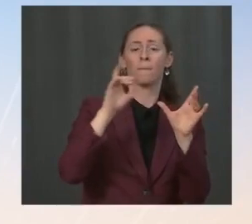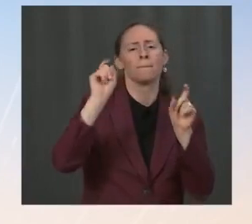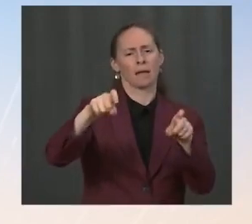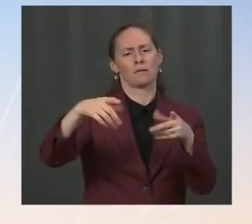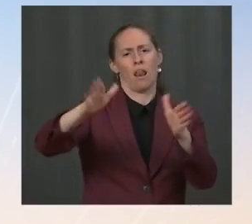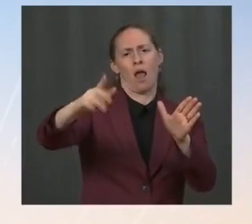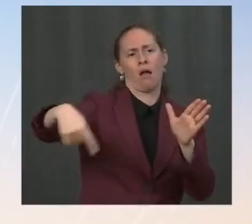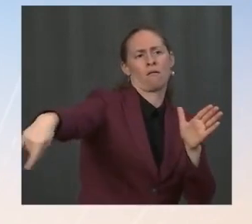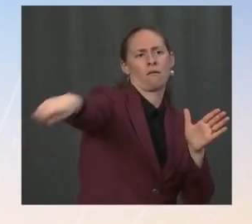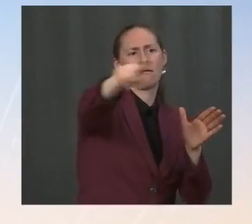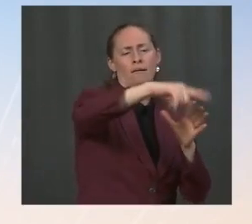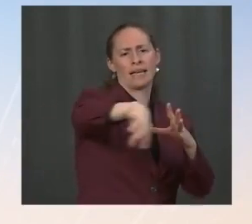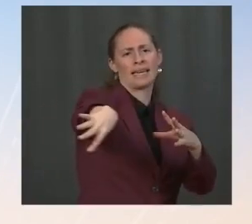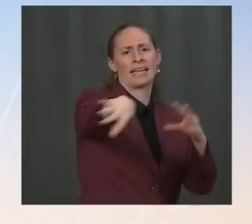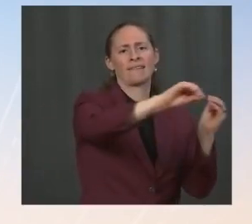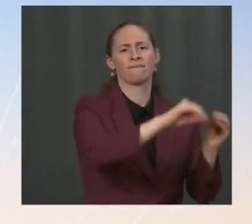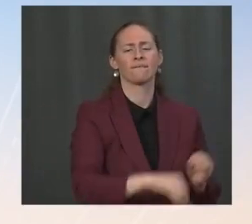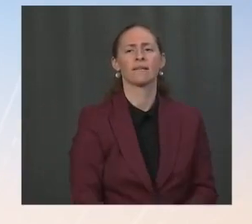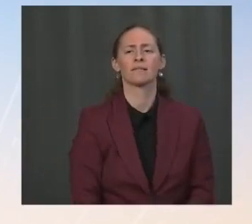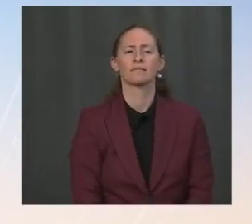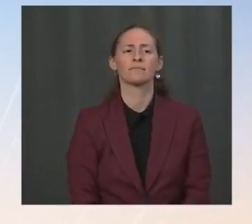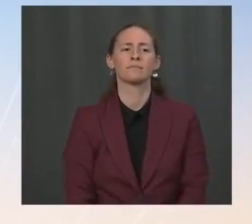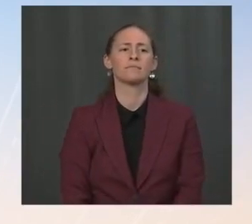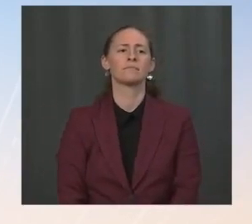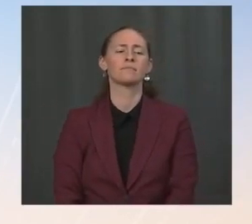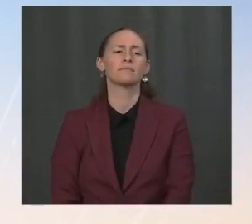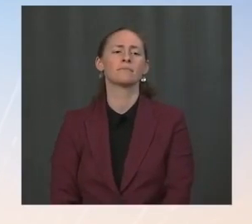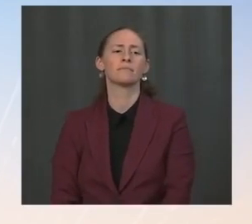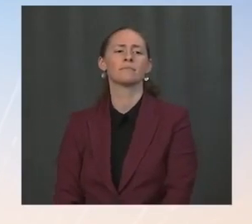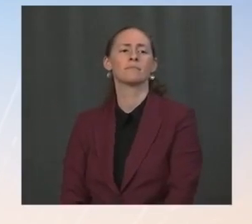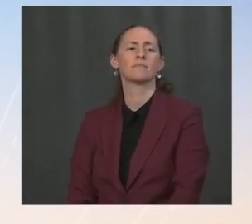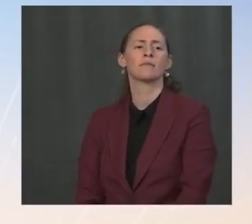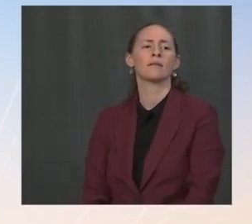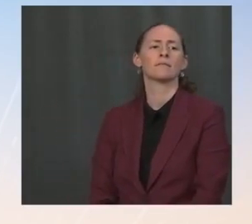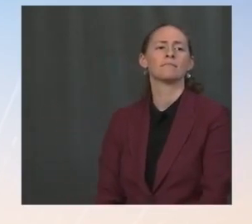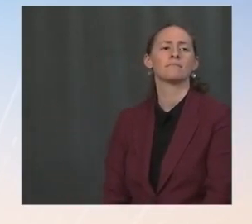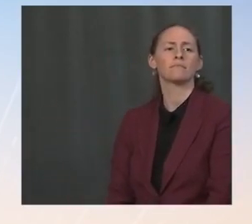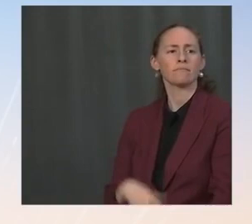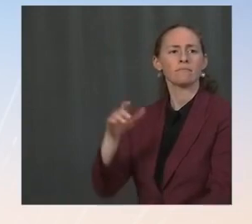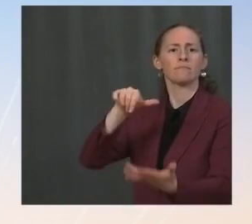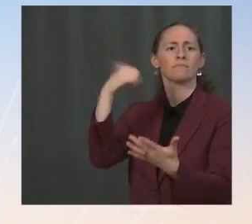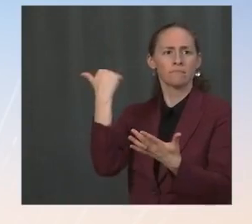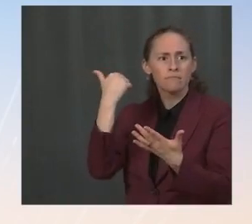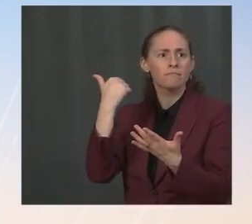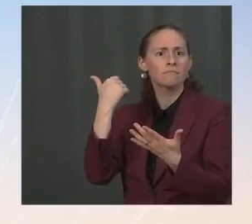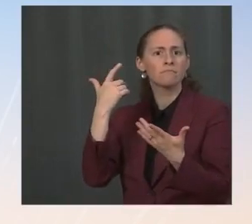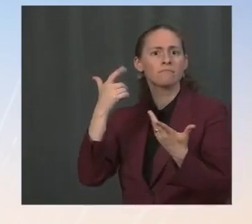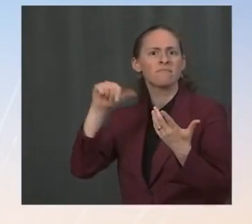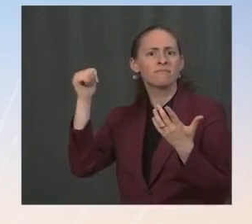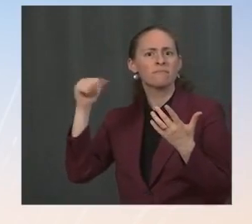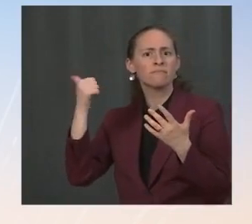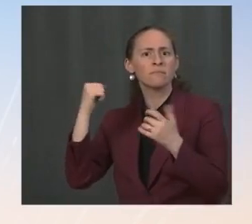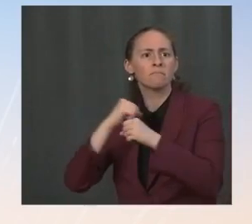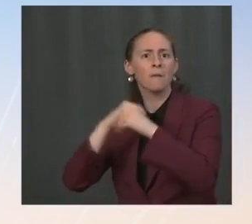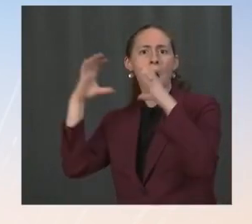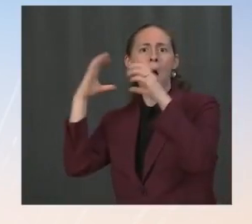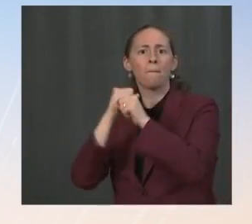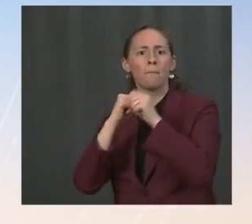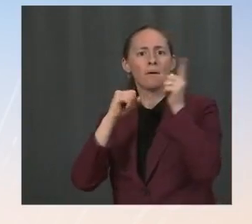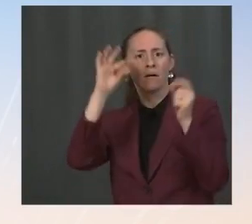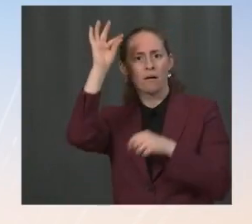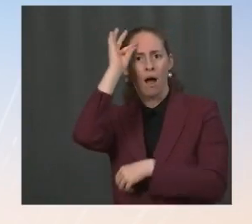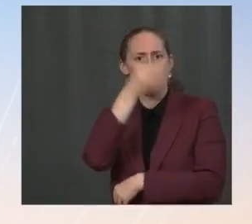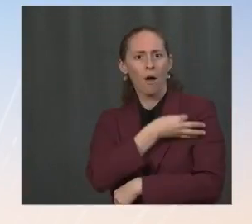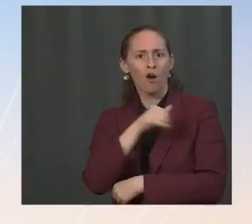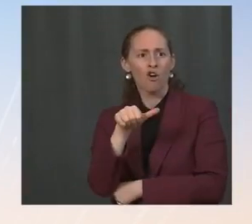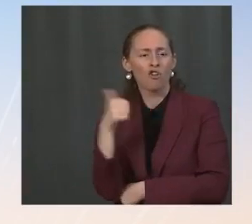of explosions happening throughout the afternoon in Kabul, or evening now, obviously, and some reporting to indicate that this is the beginning of a